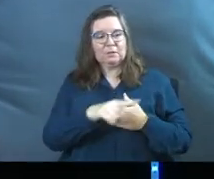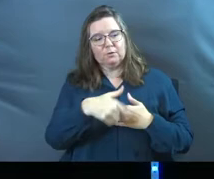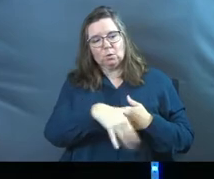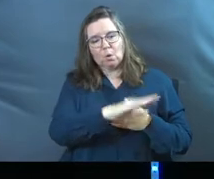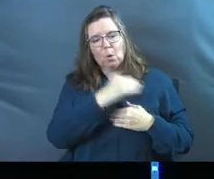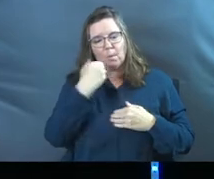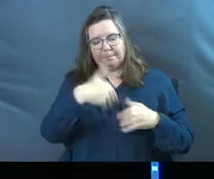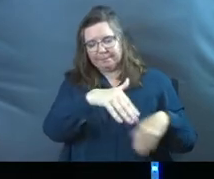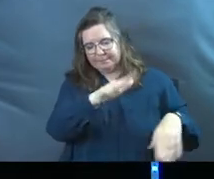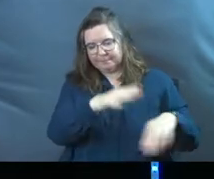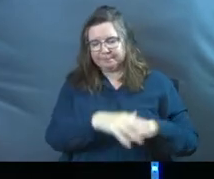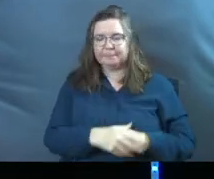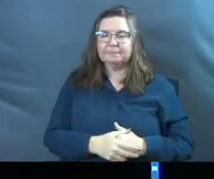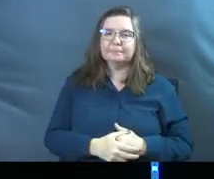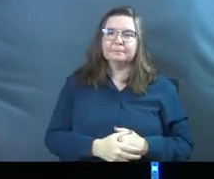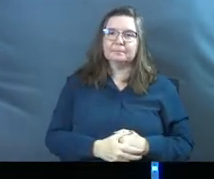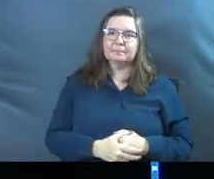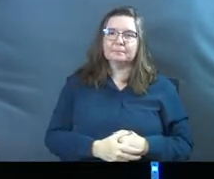of you can go on home.